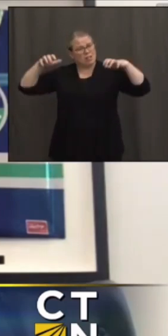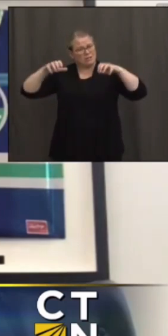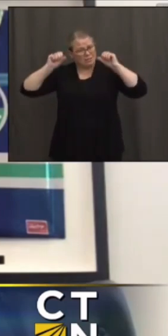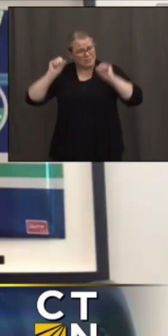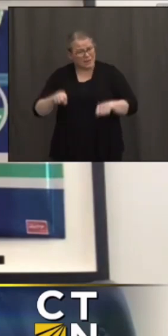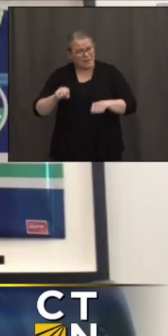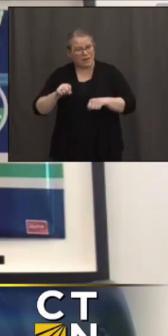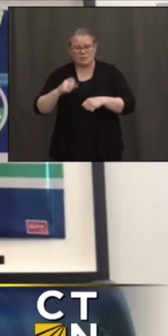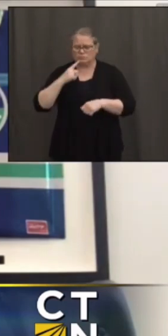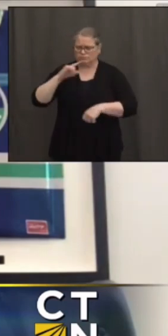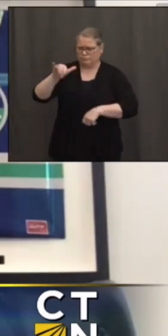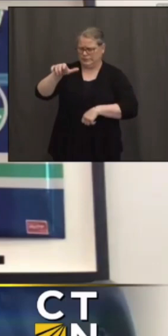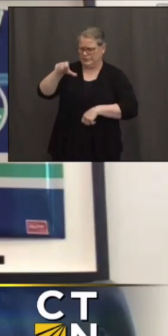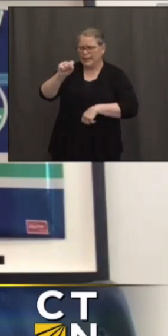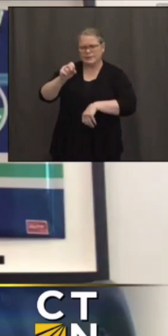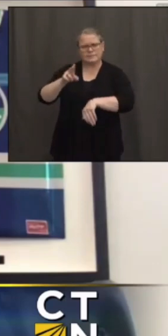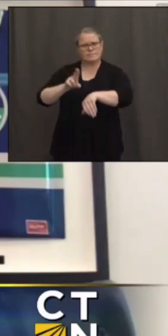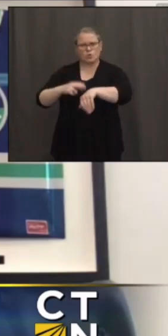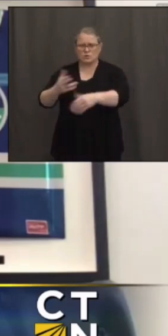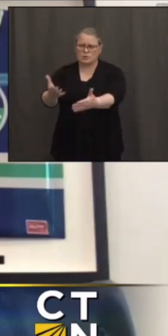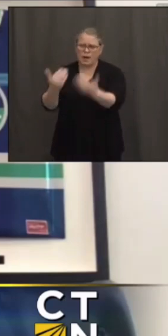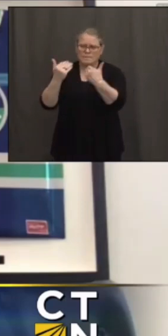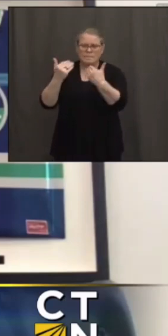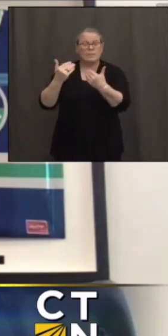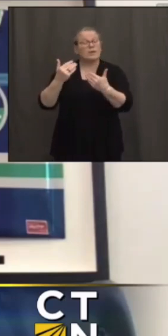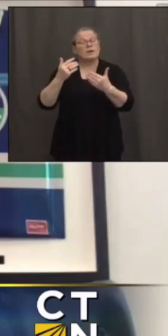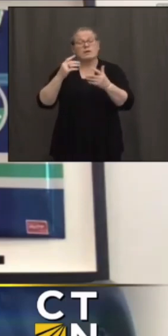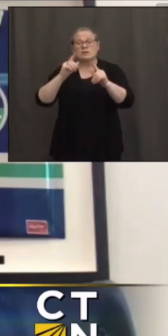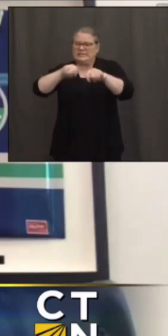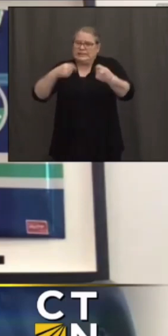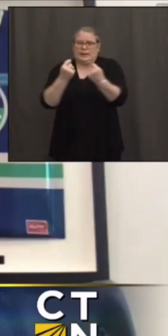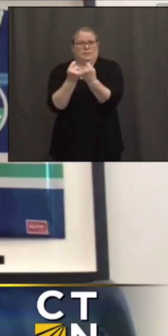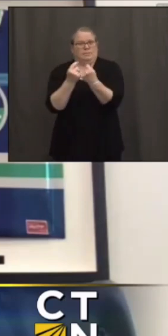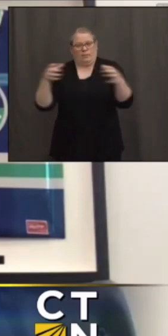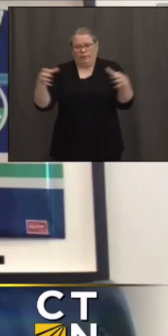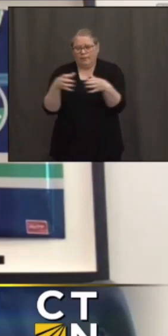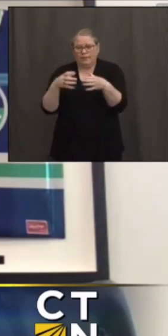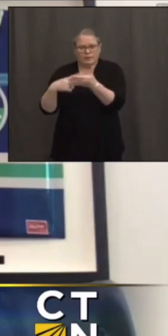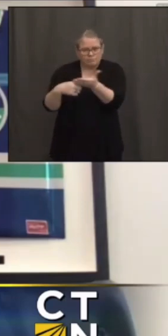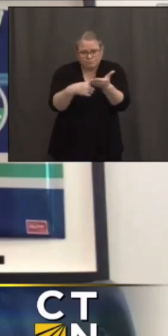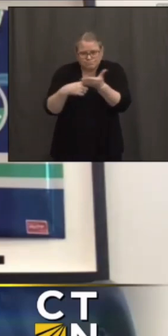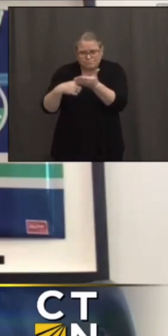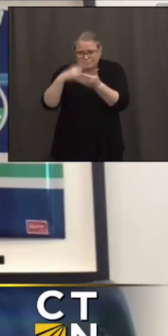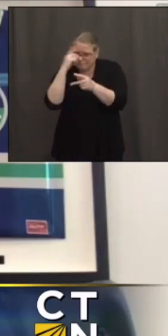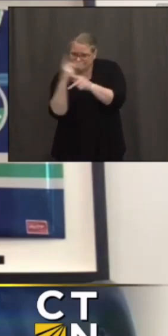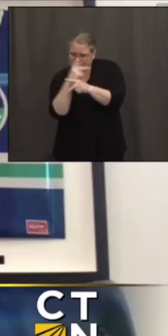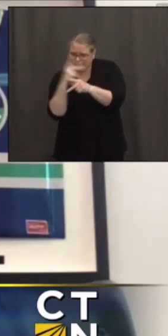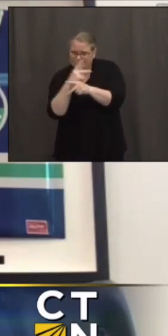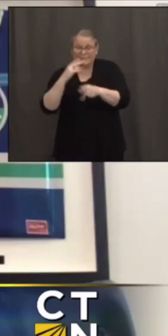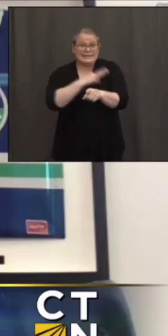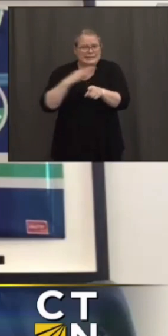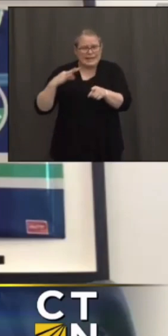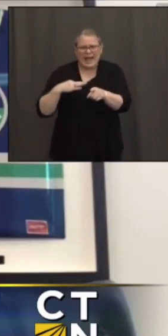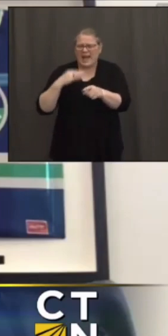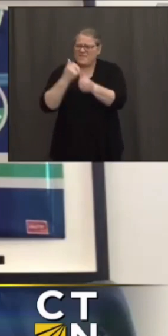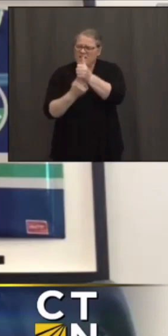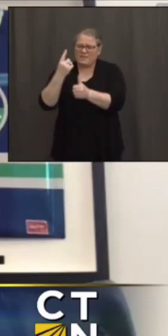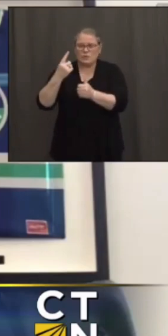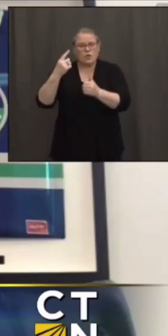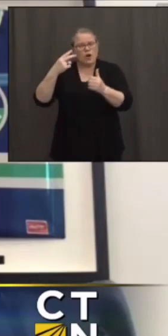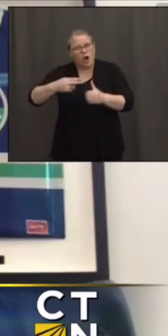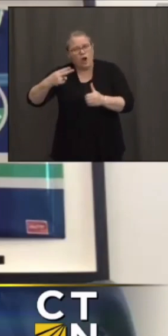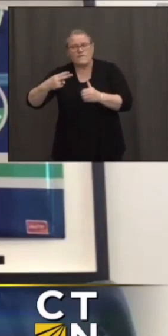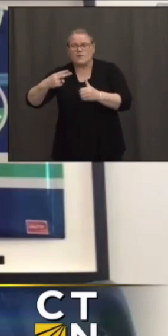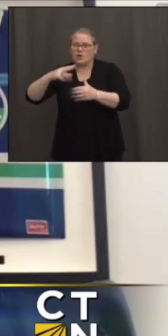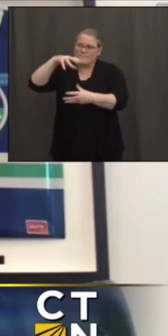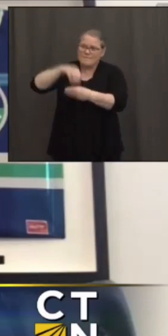taking our staff, the city of Hartford, and everyone involved to be able to help us get back to this phase. So I can't stress how